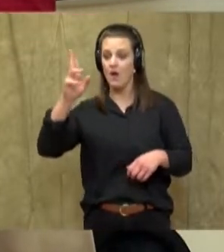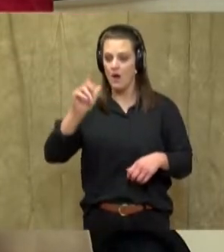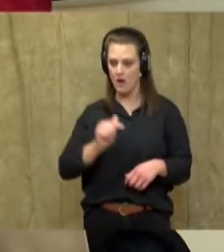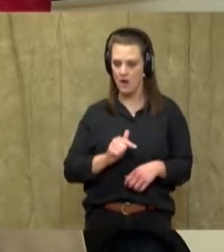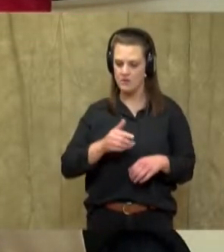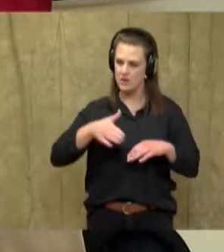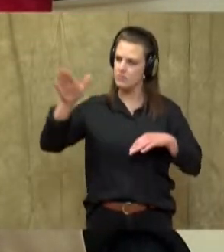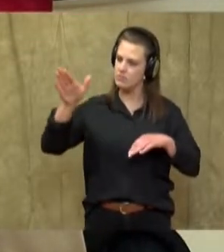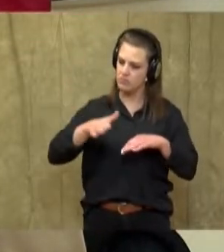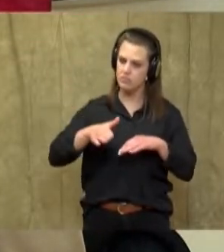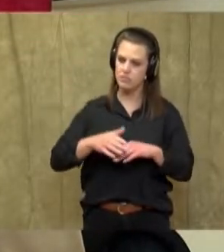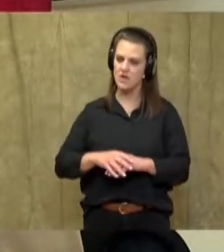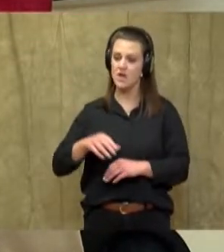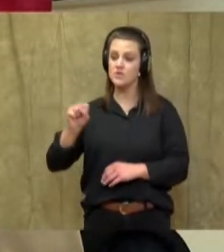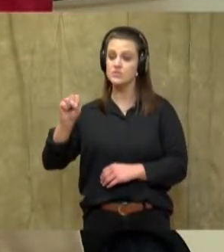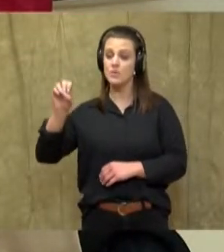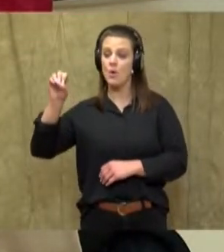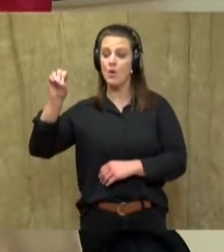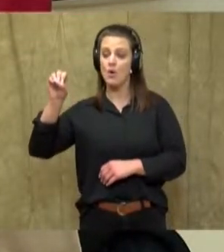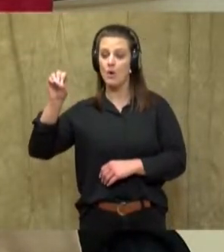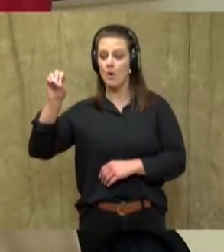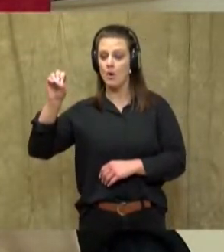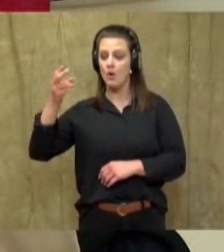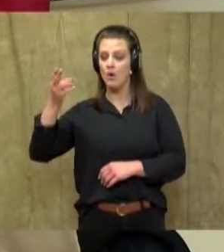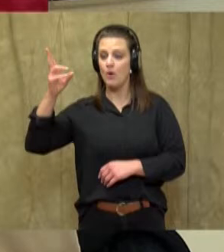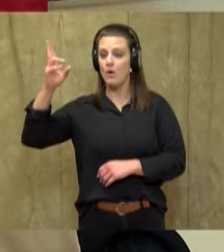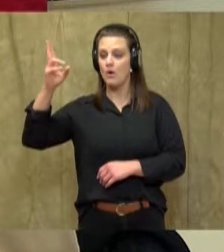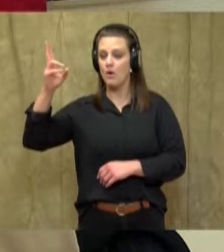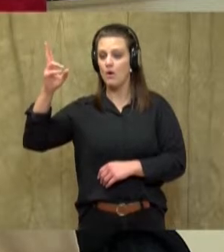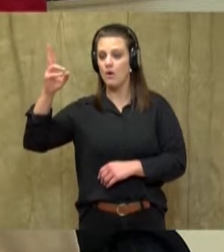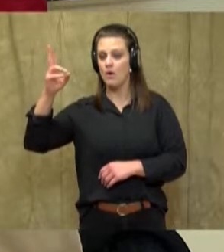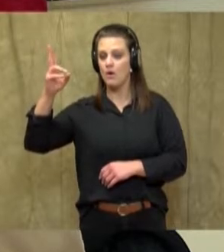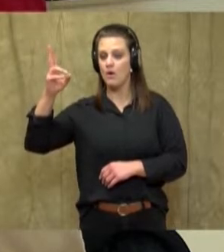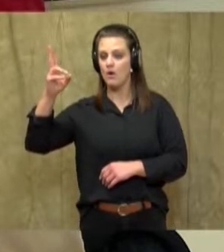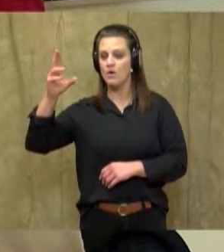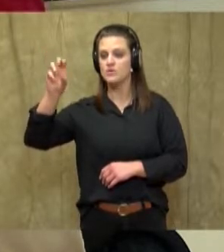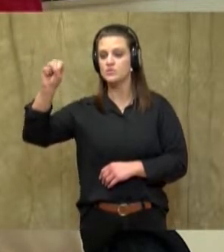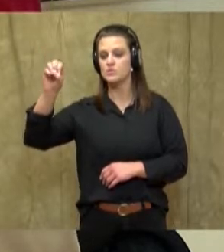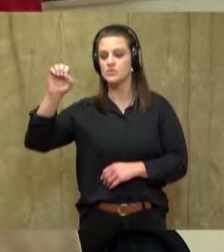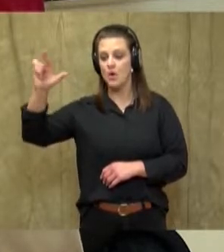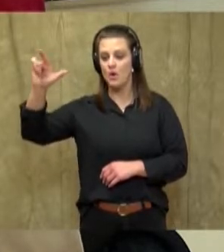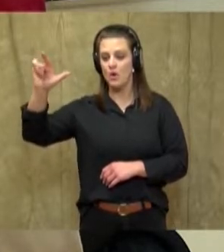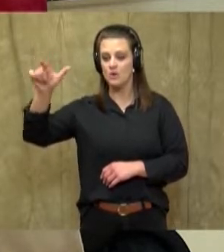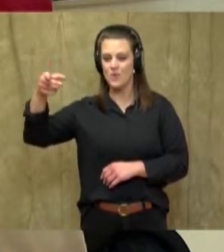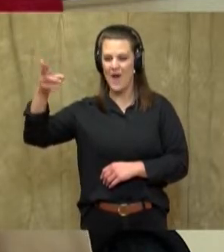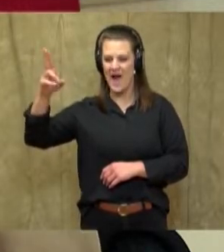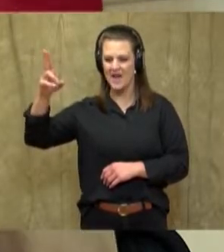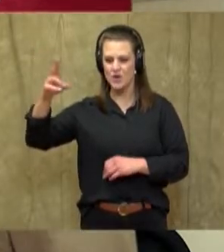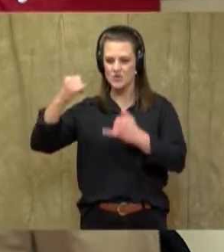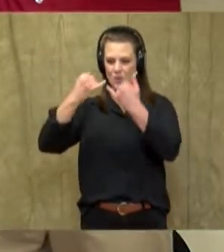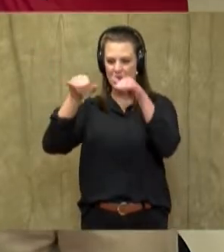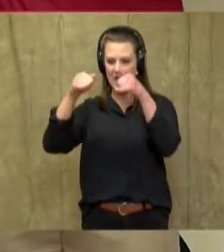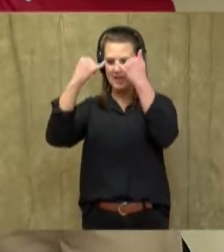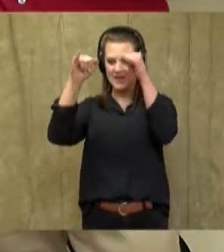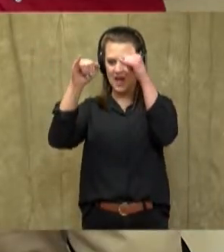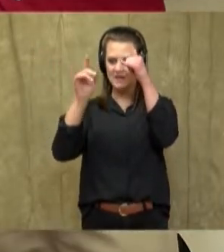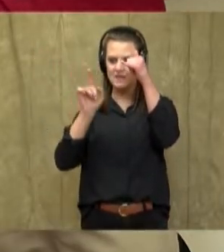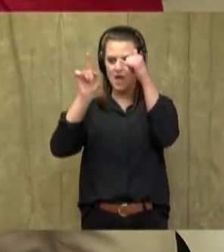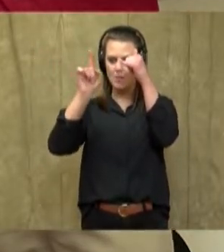So is higher, it sounds higher, the pitch is higher. So we're going to put it on the higher of the 2